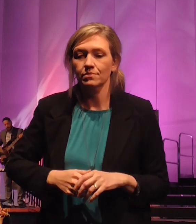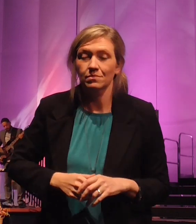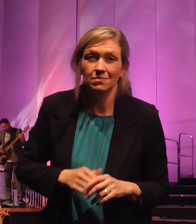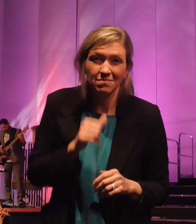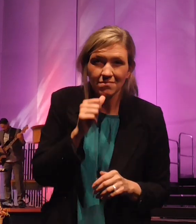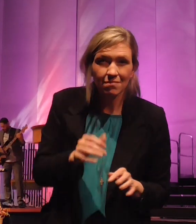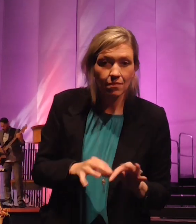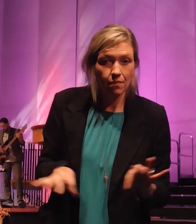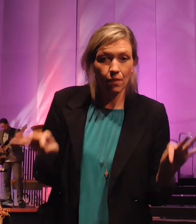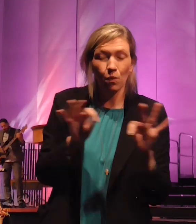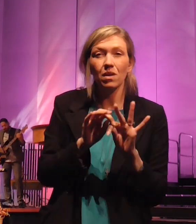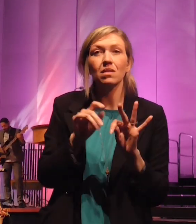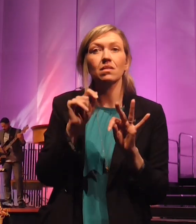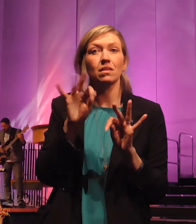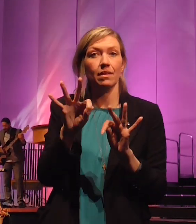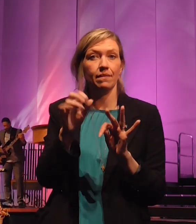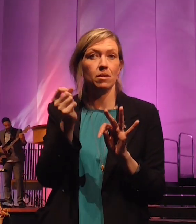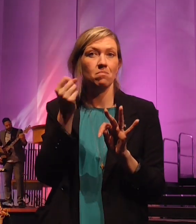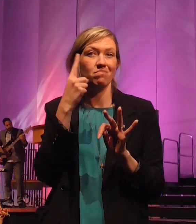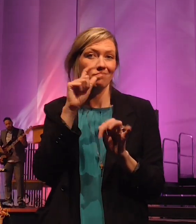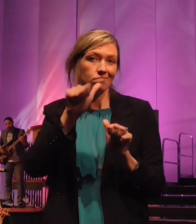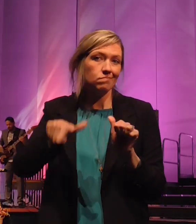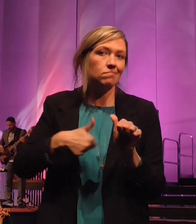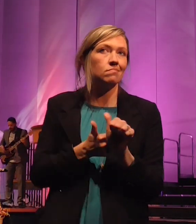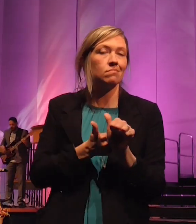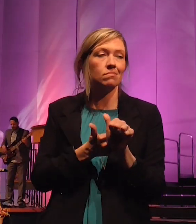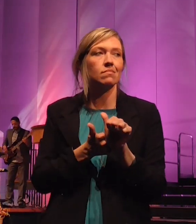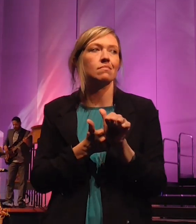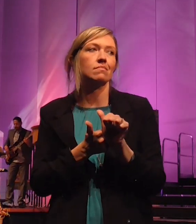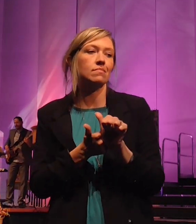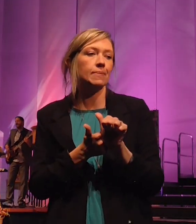doesn't matter, just as long